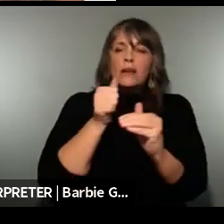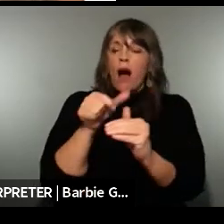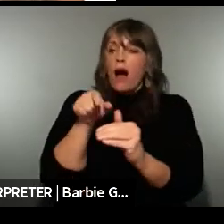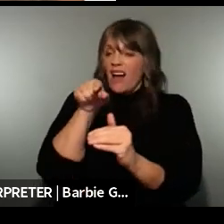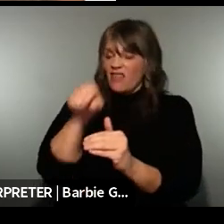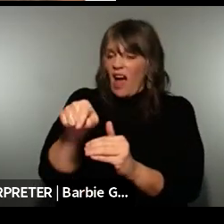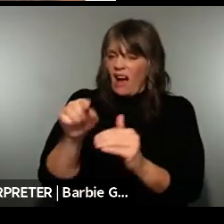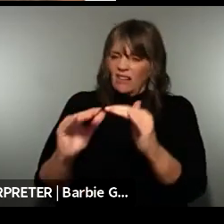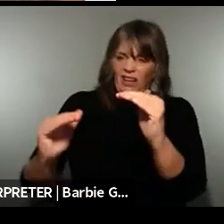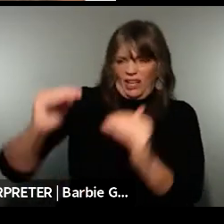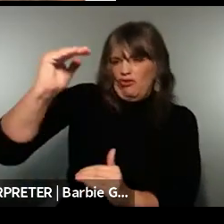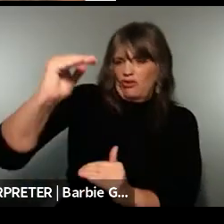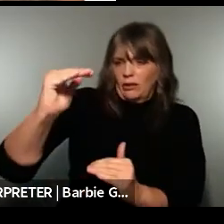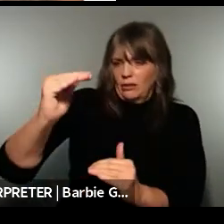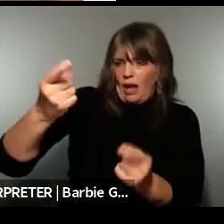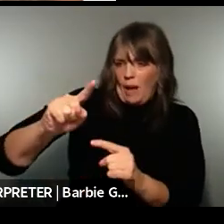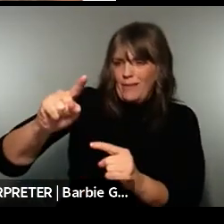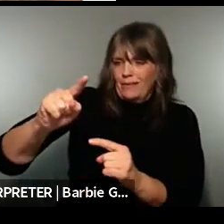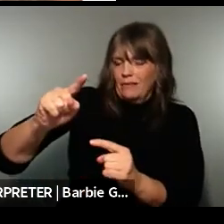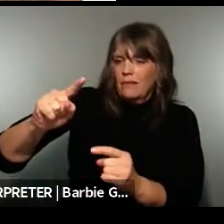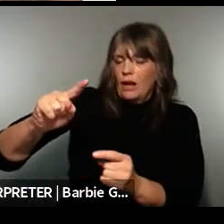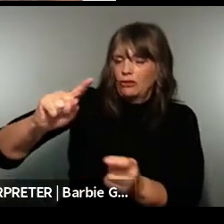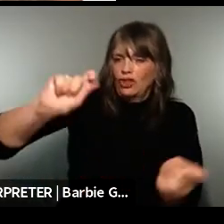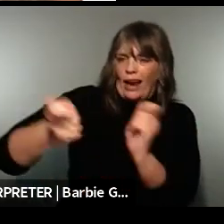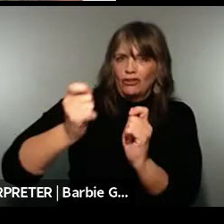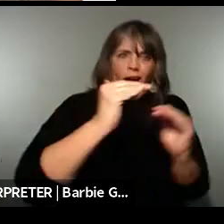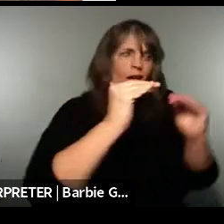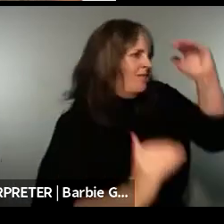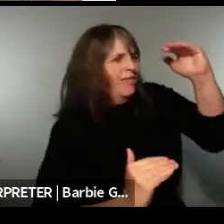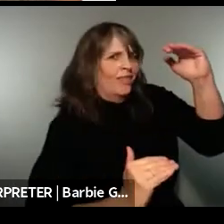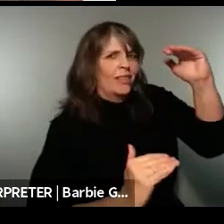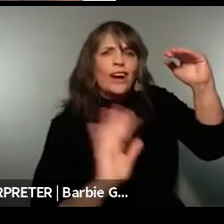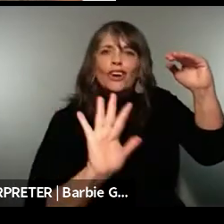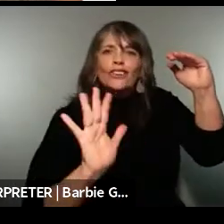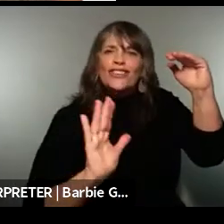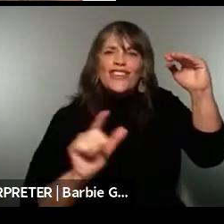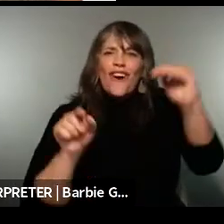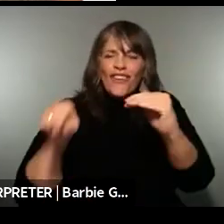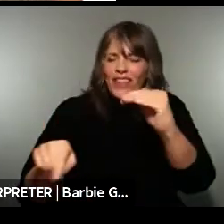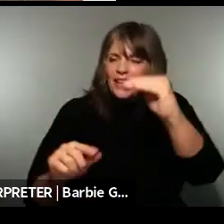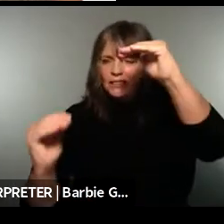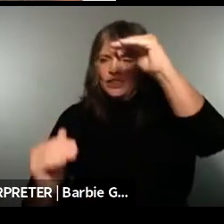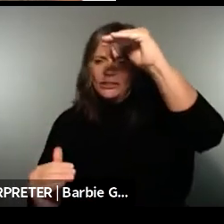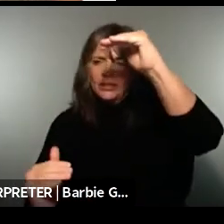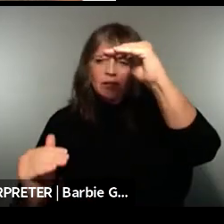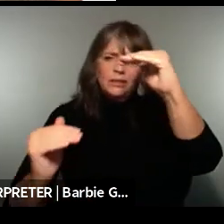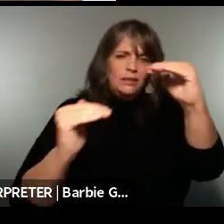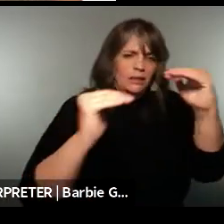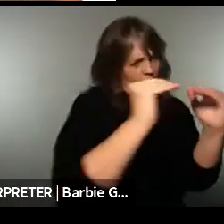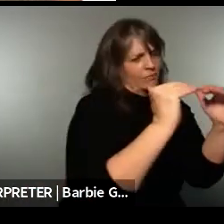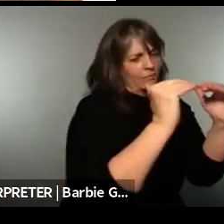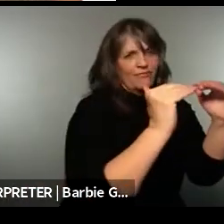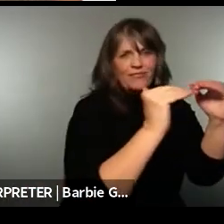currently exist? So there's a real opportunity inside of this transition from extractive to regenerative,